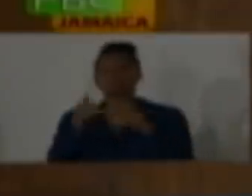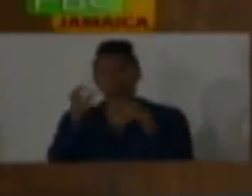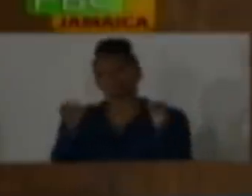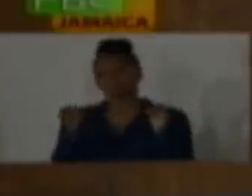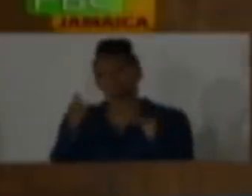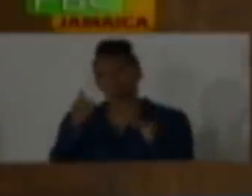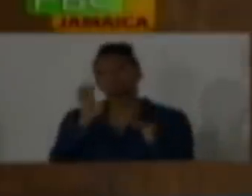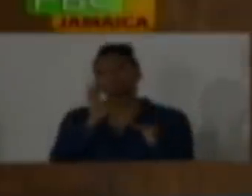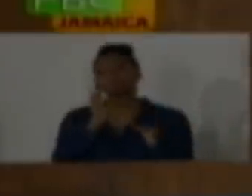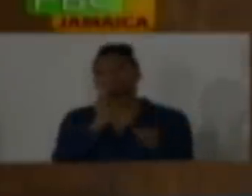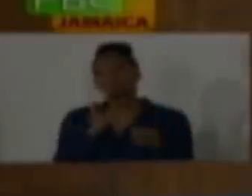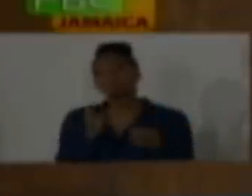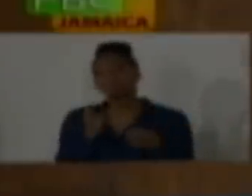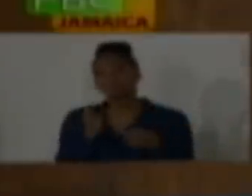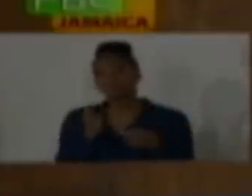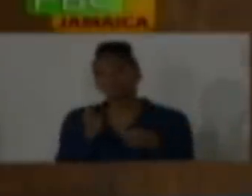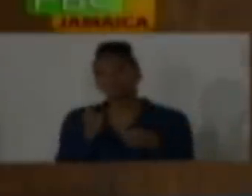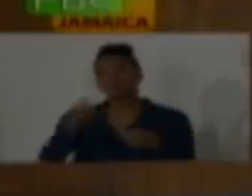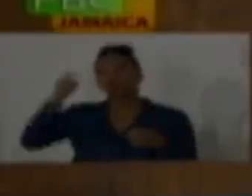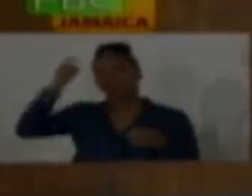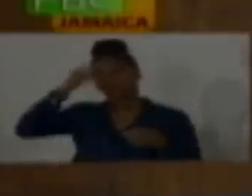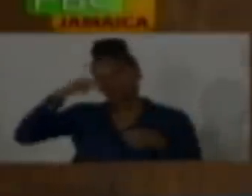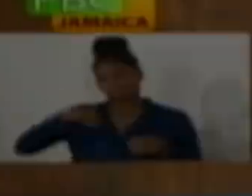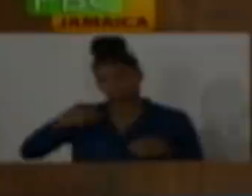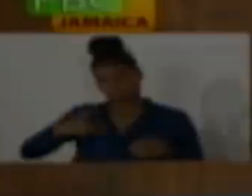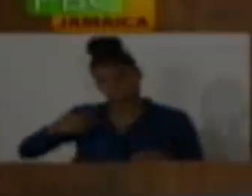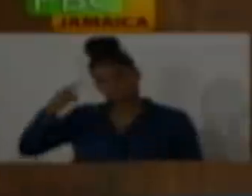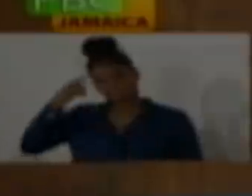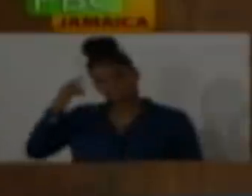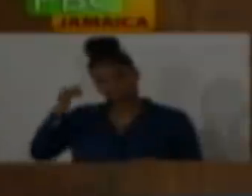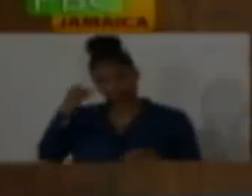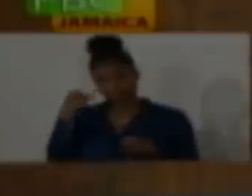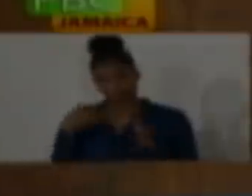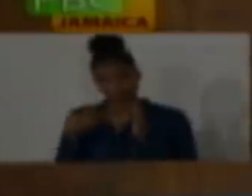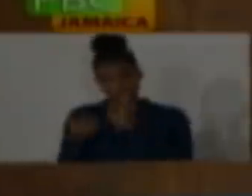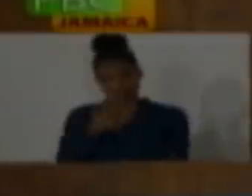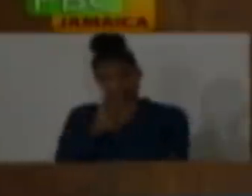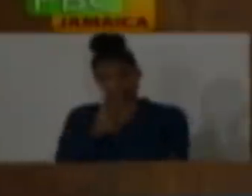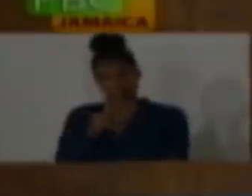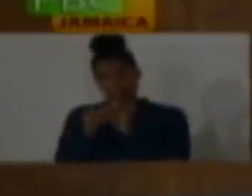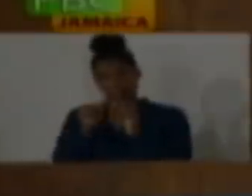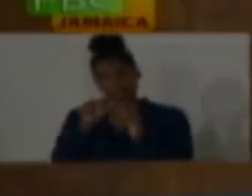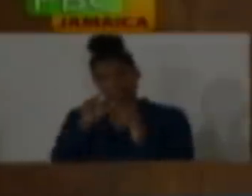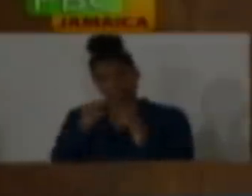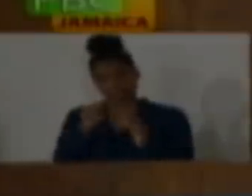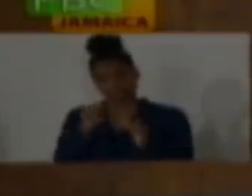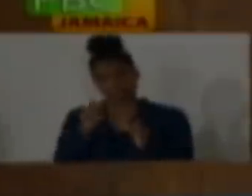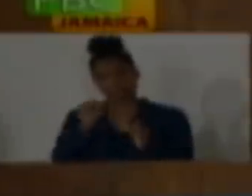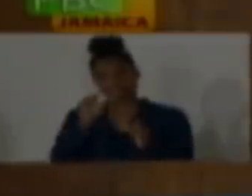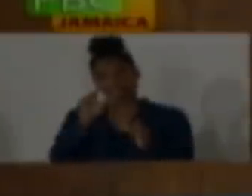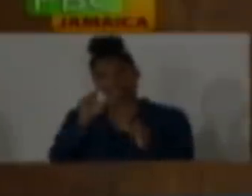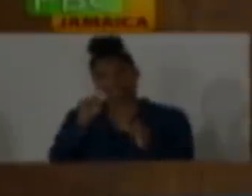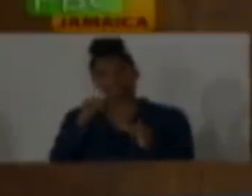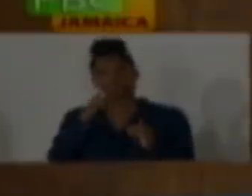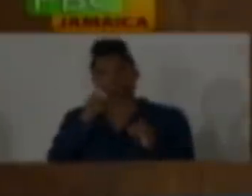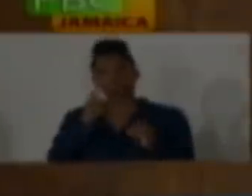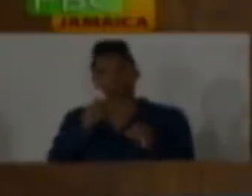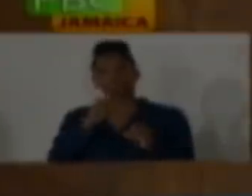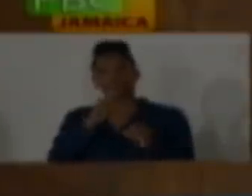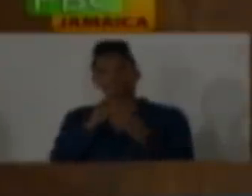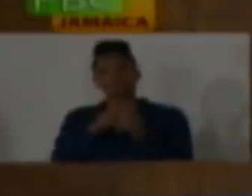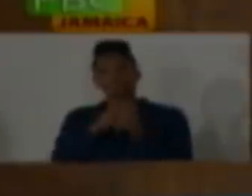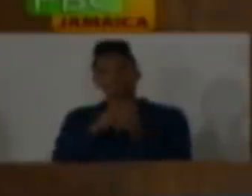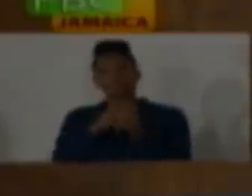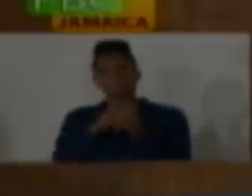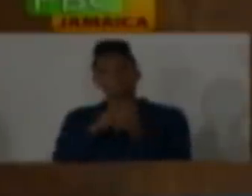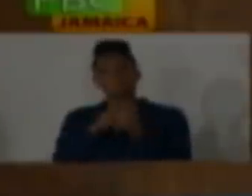It would be wise, I think, if we were going to amend the Act, an Act which we're about to repeal, indeed, which